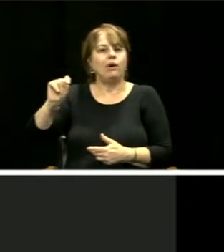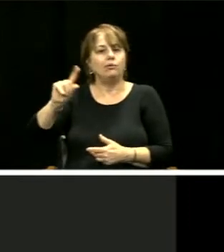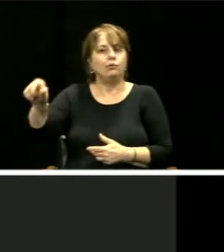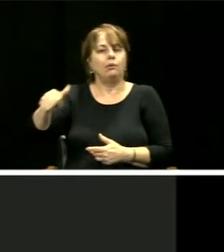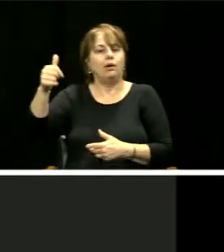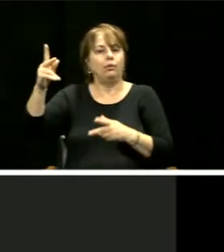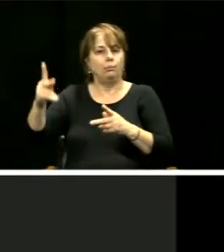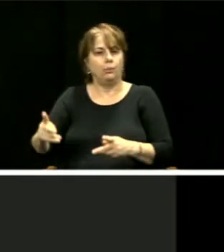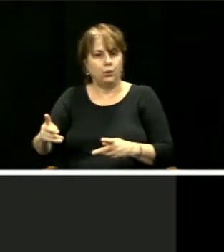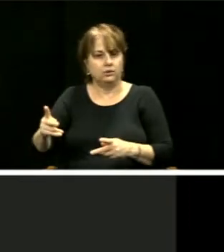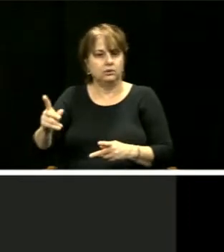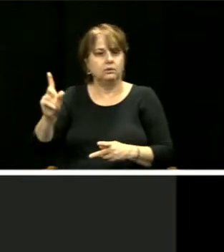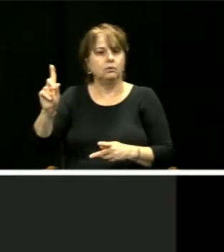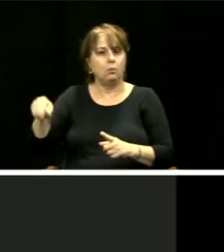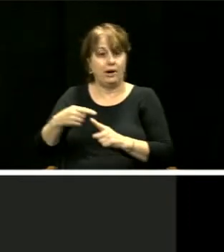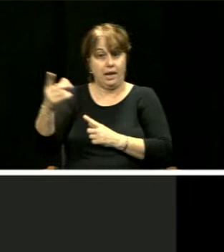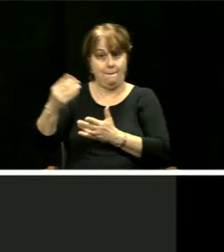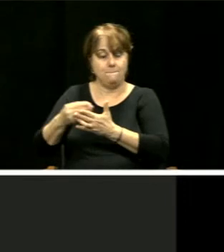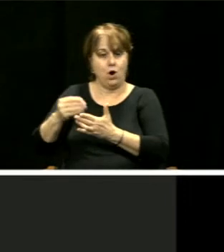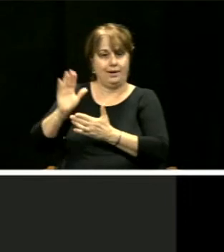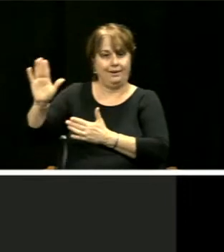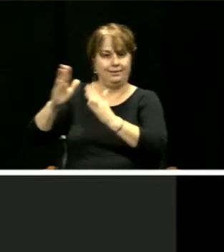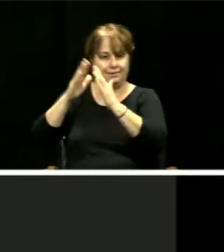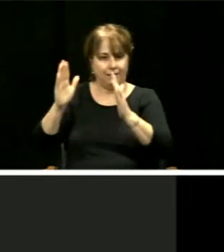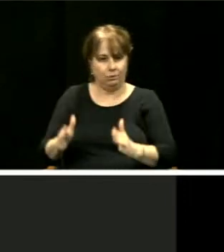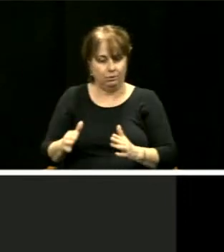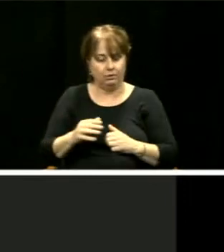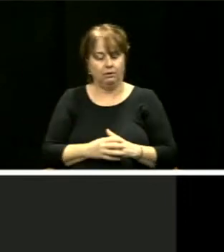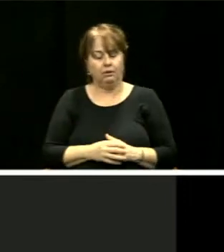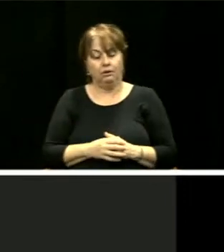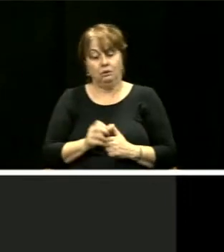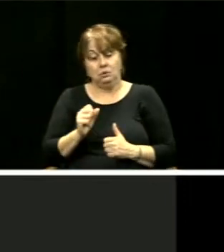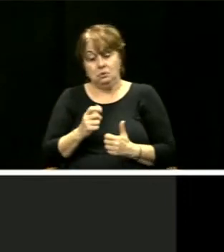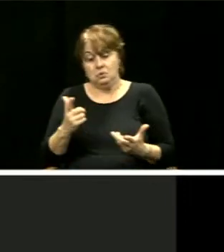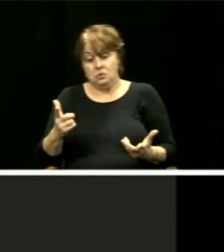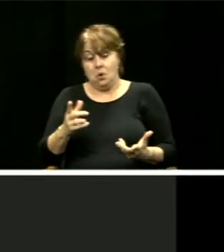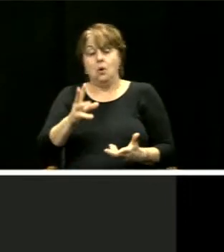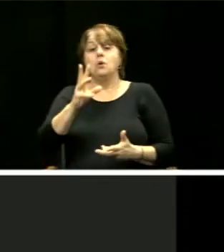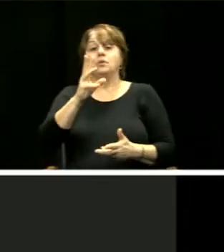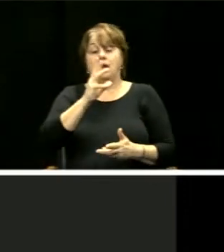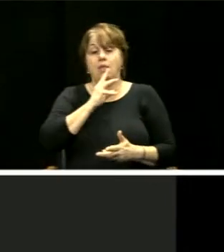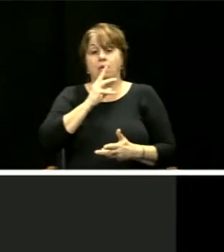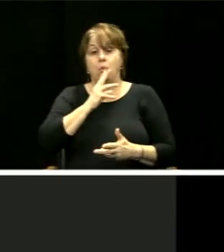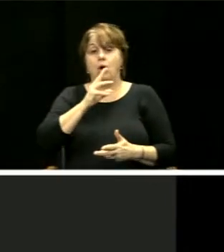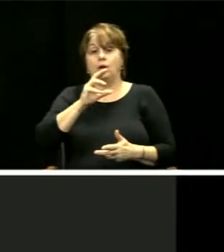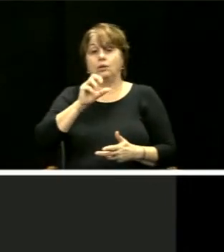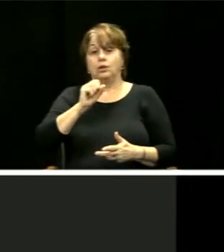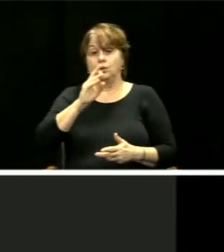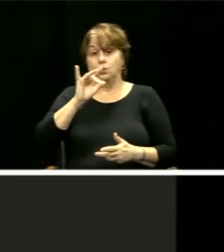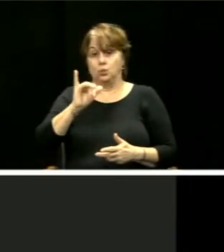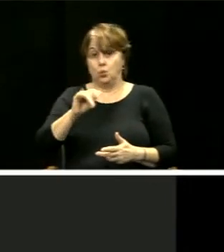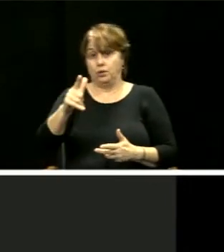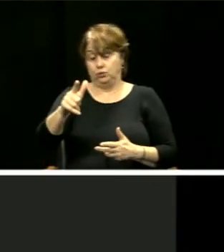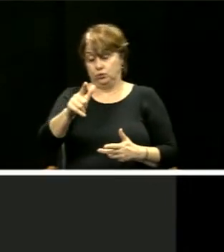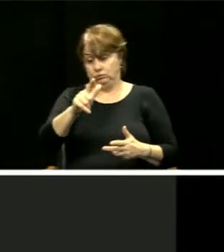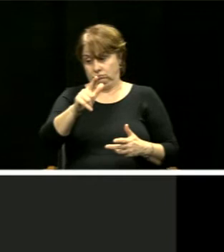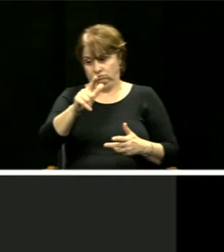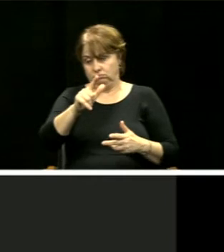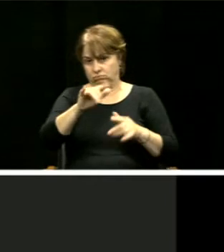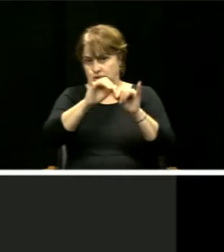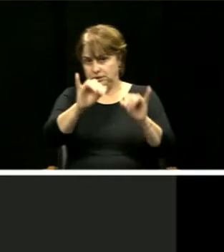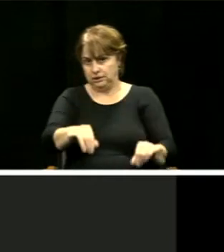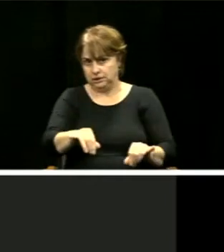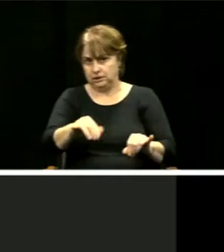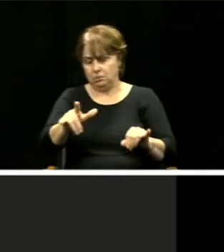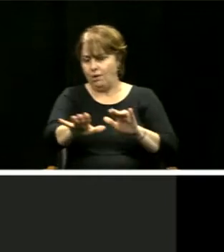from that there had been a stormwater sewage system on the downhill side, the